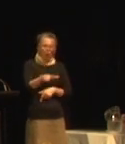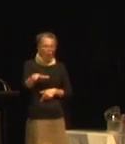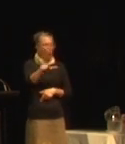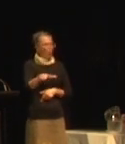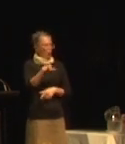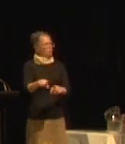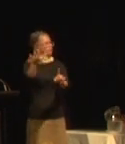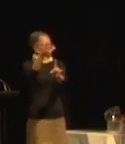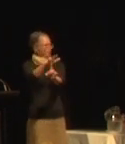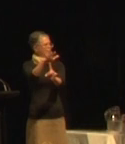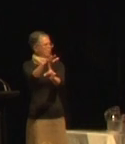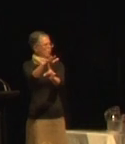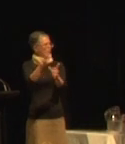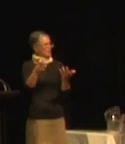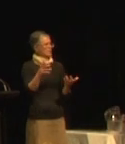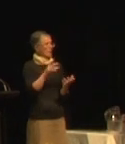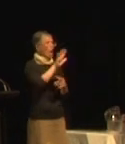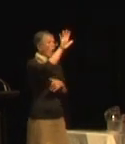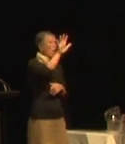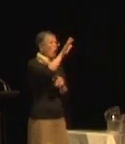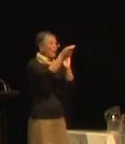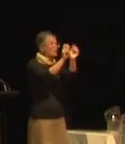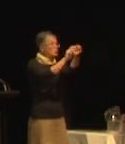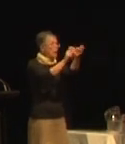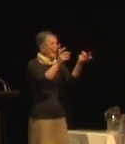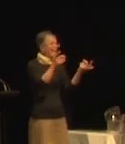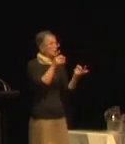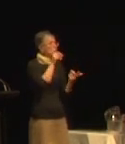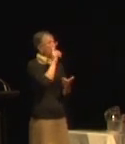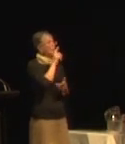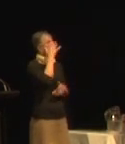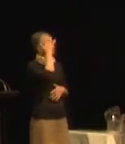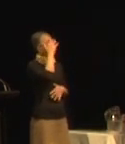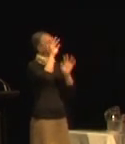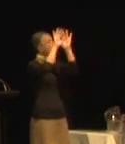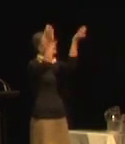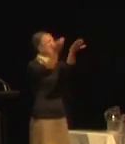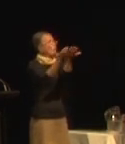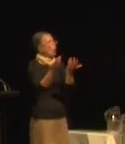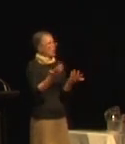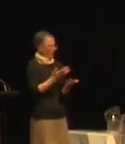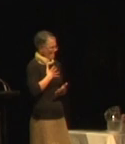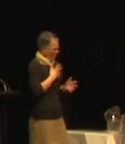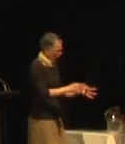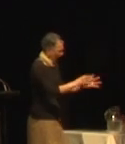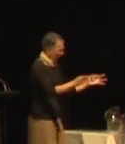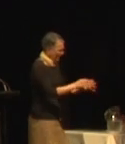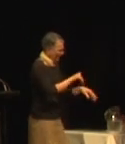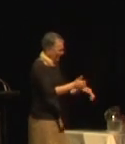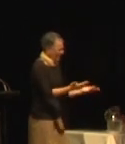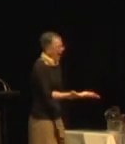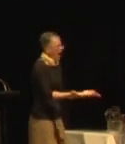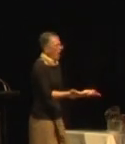change until they've seen it in their garden. Okay? So this being about people is being where they live using the language that they